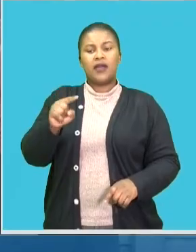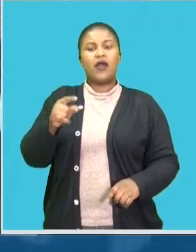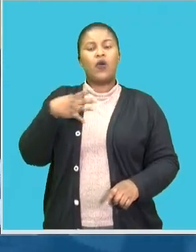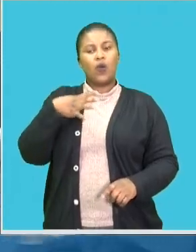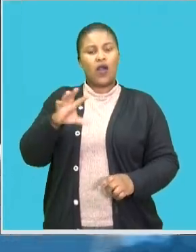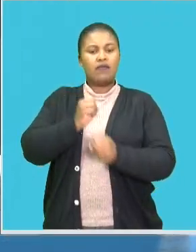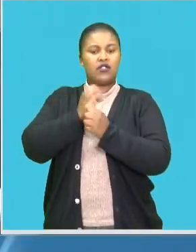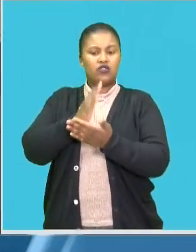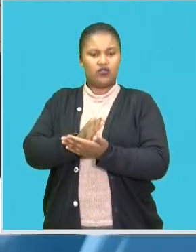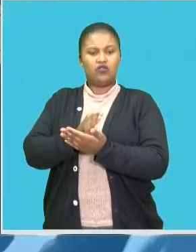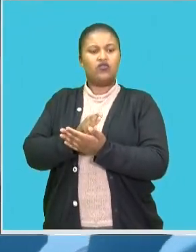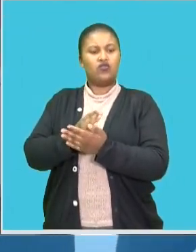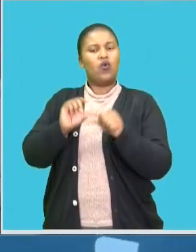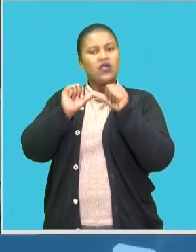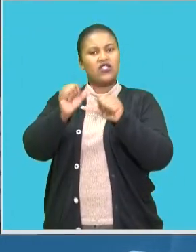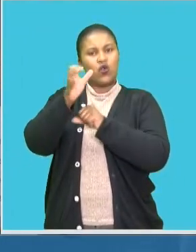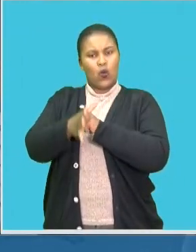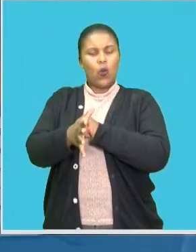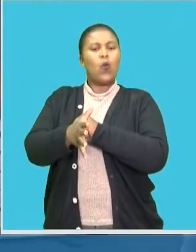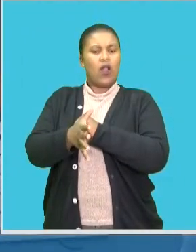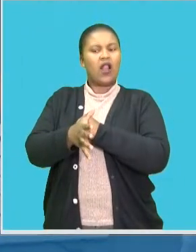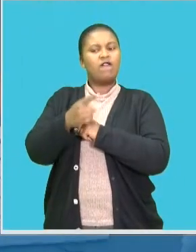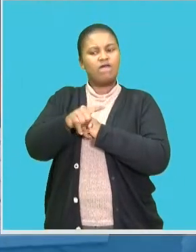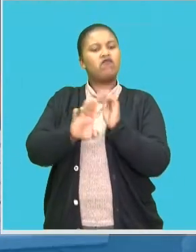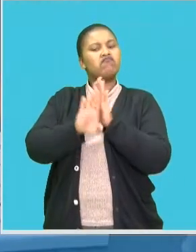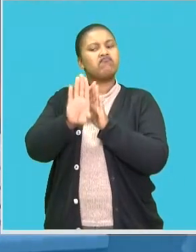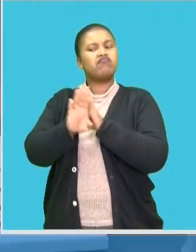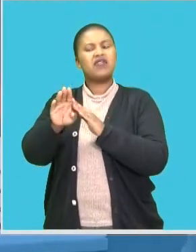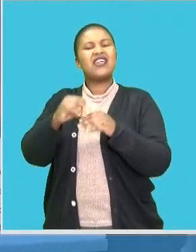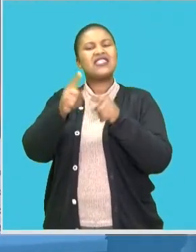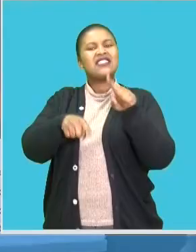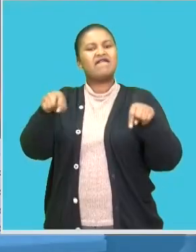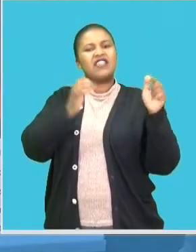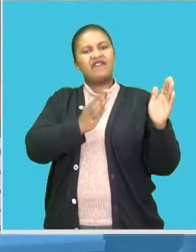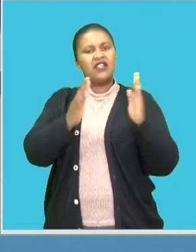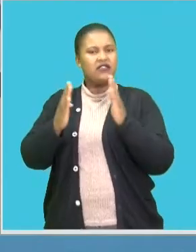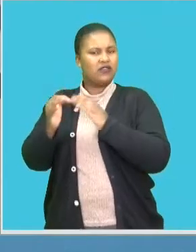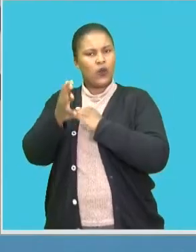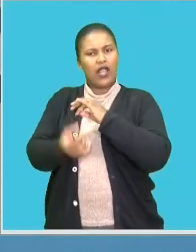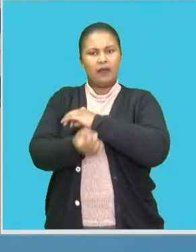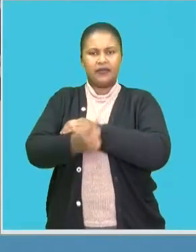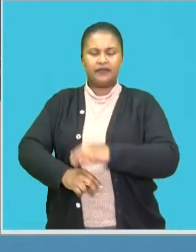ziza kubuye zilandele njengoko liza kwenziwa kwizigaba ezohlukeneyo.